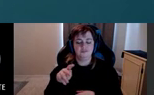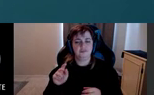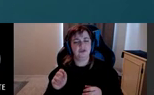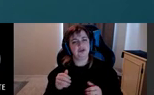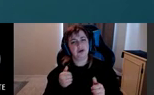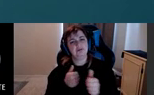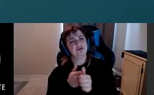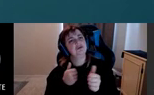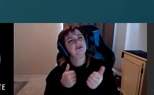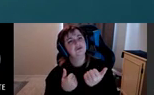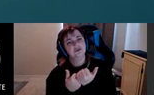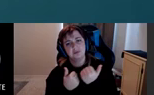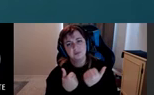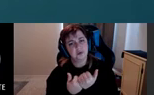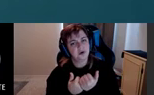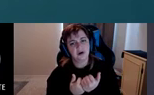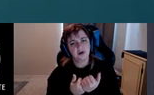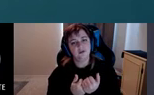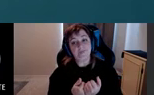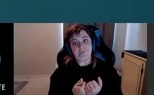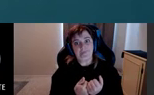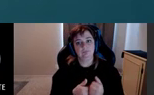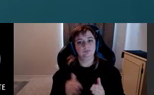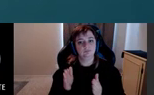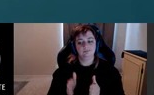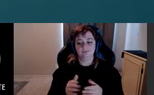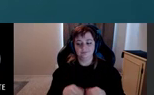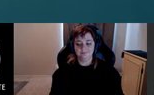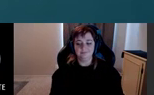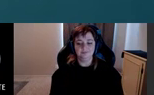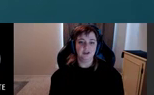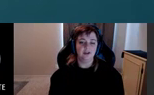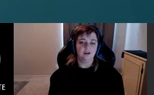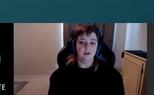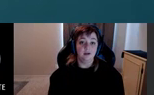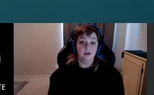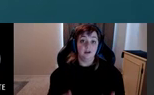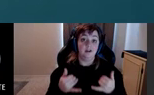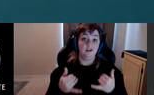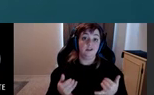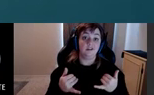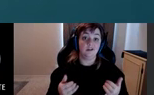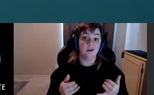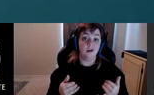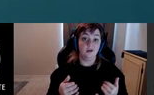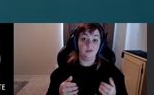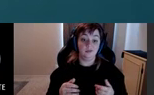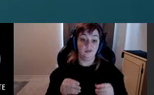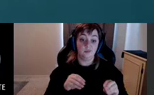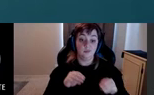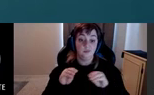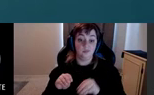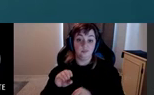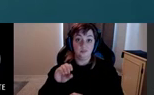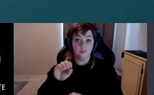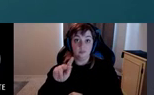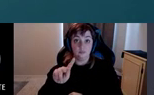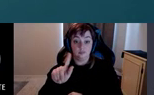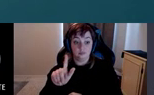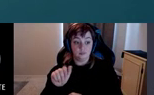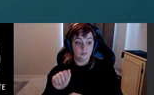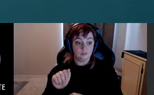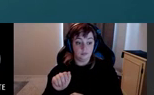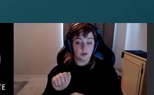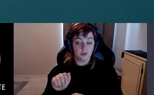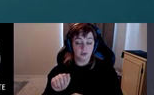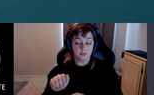she moved to California to be with her first husband, and now she's moved to Oklahoma to be with her second husband. And it's